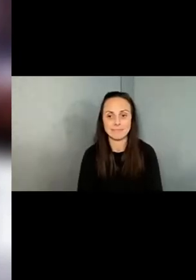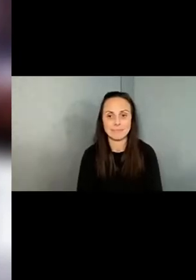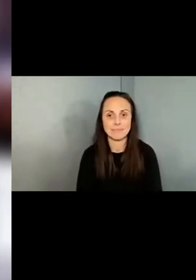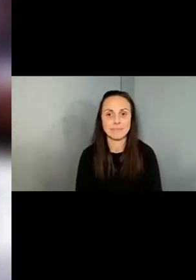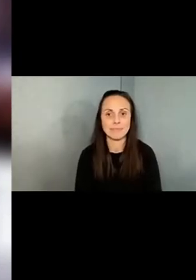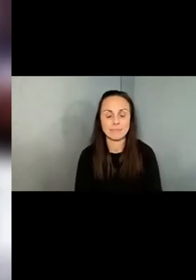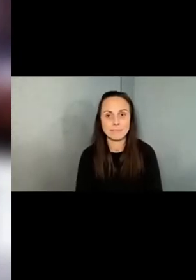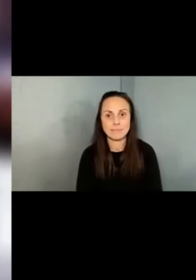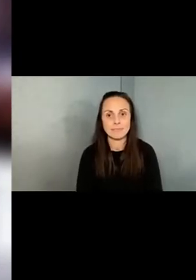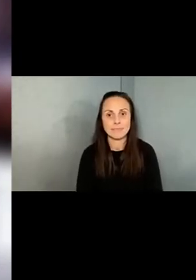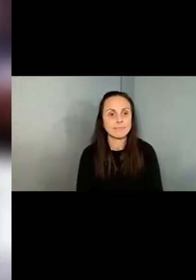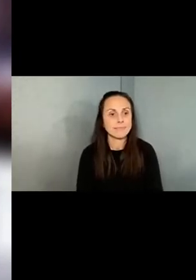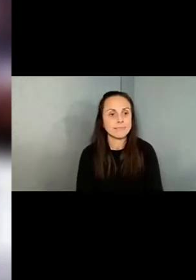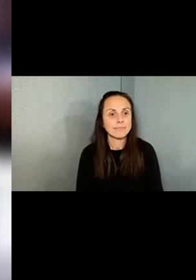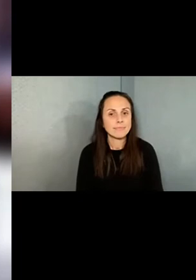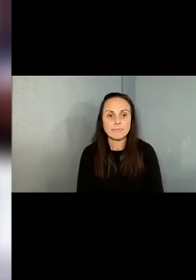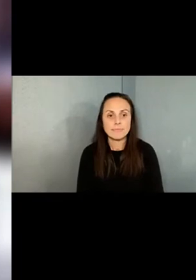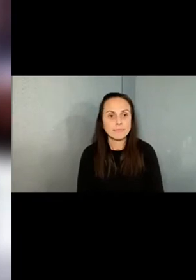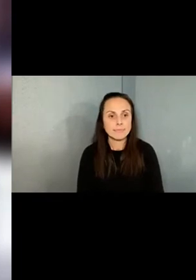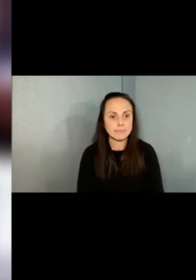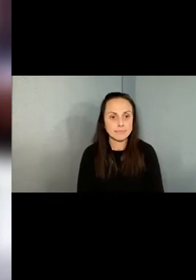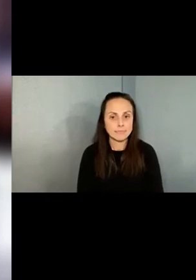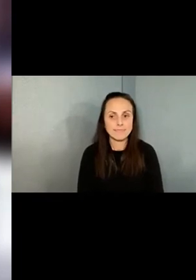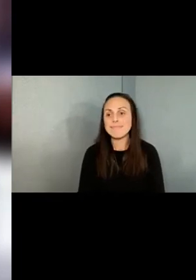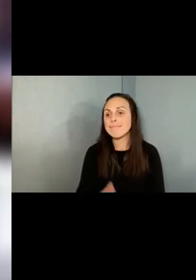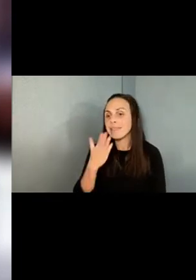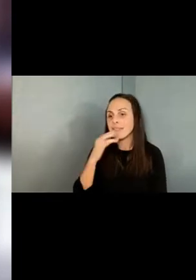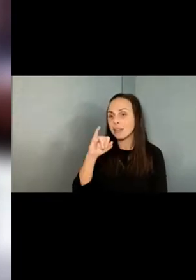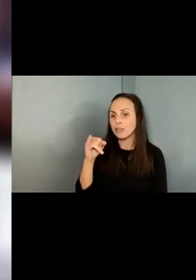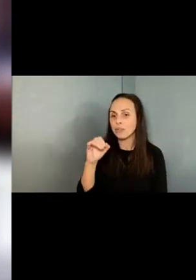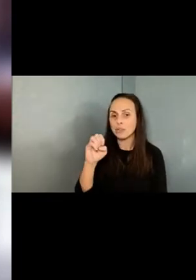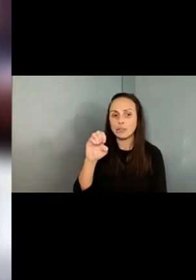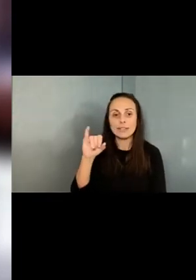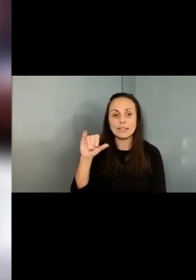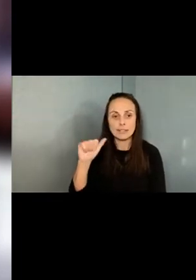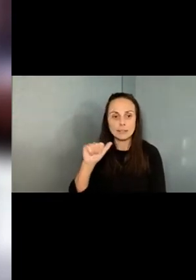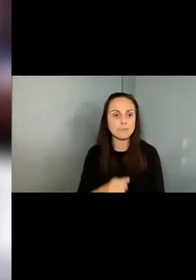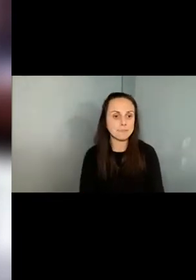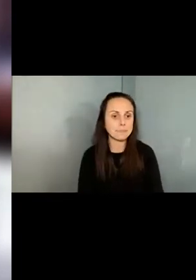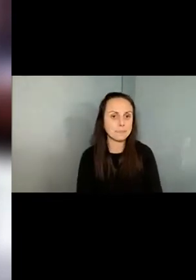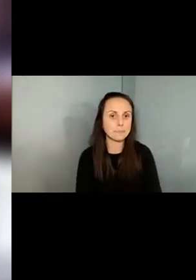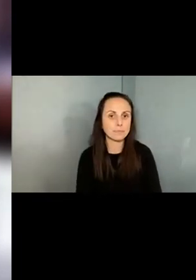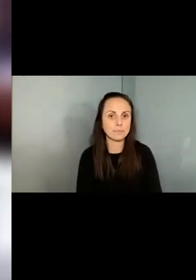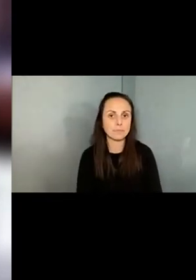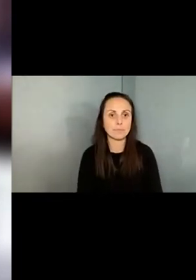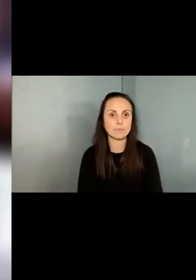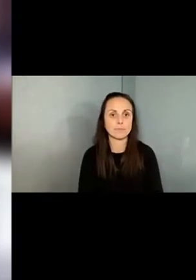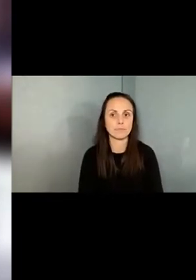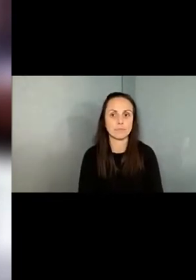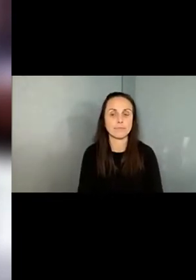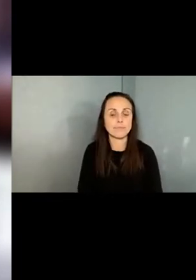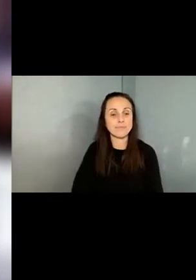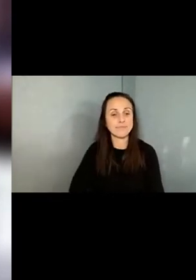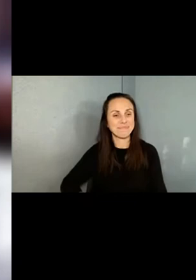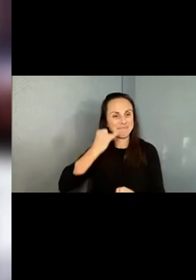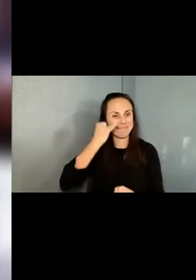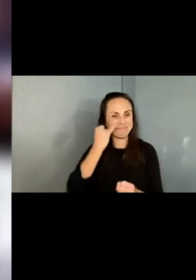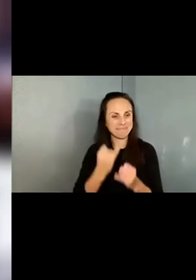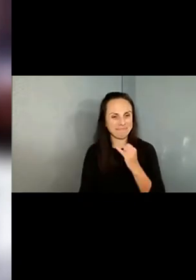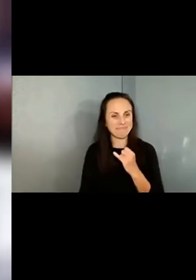Finally, our last panelist is Shota Iwasaki, PhD candidate in the Department of Asian